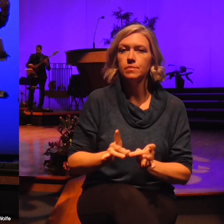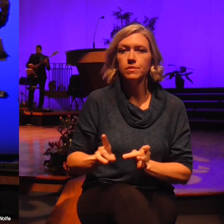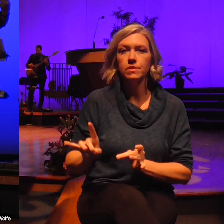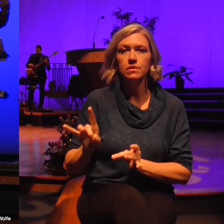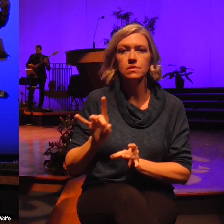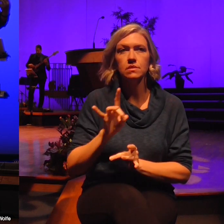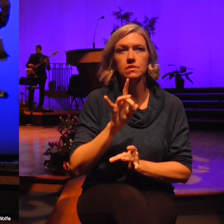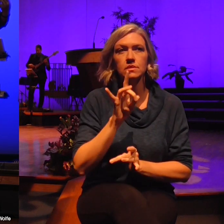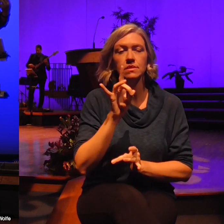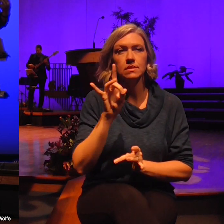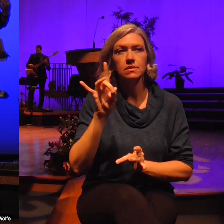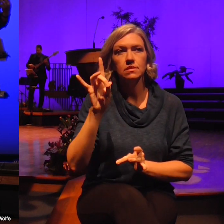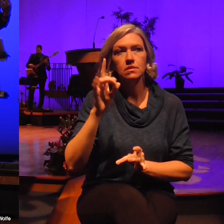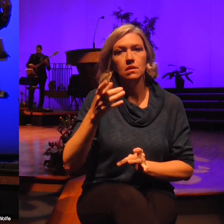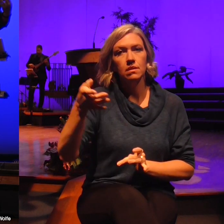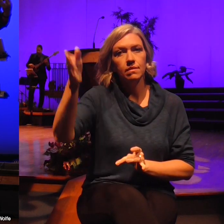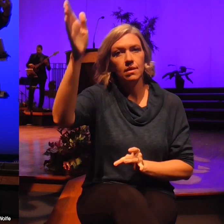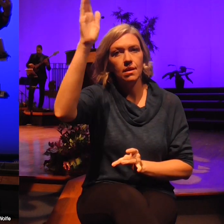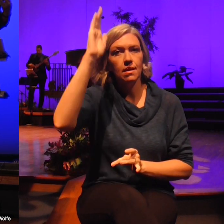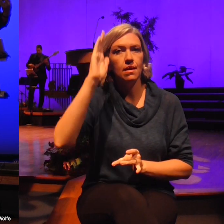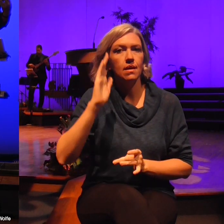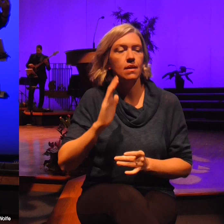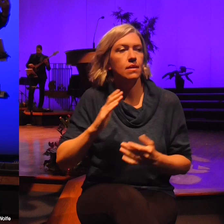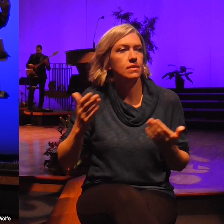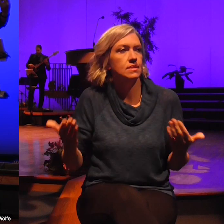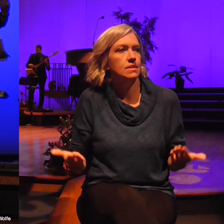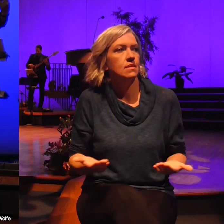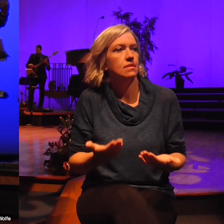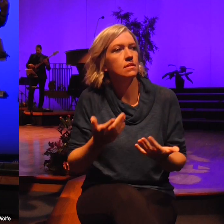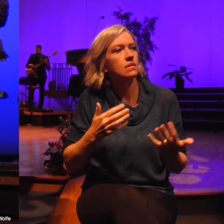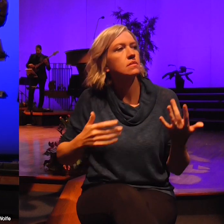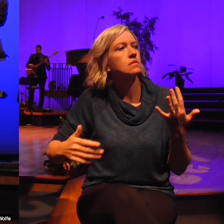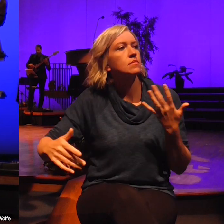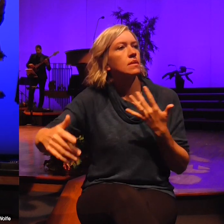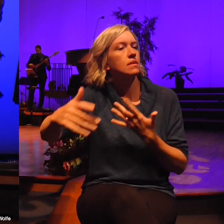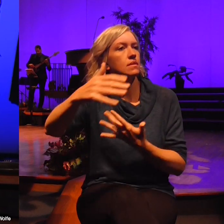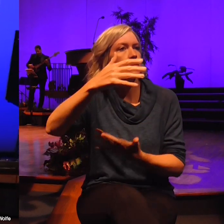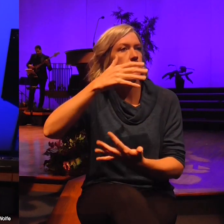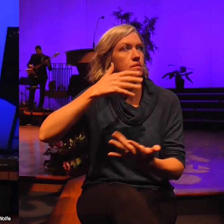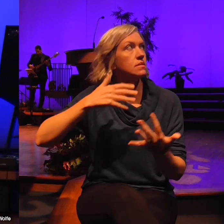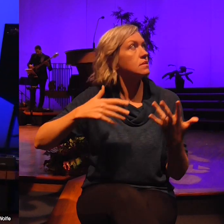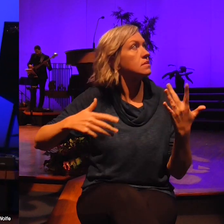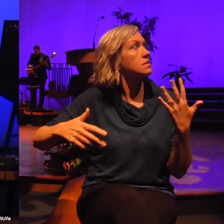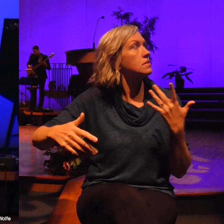Surely the presence of God is in this place.